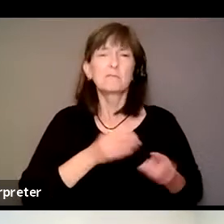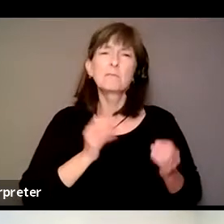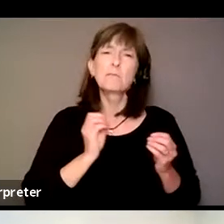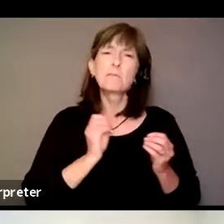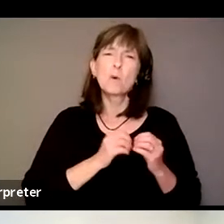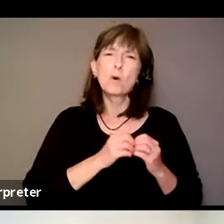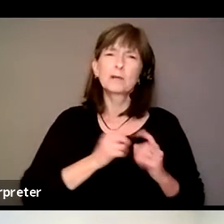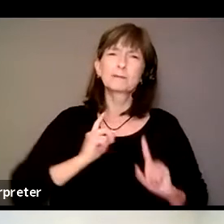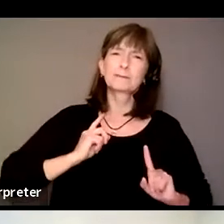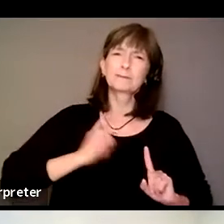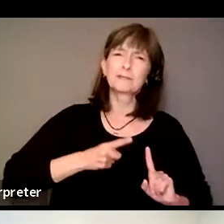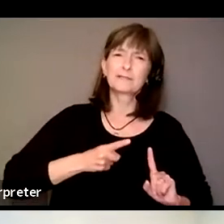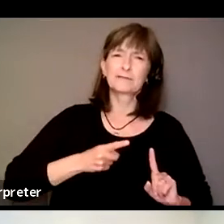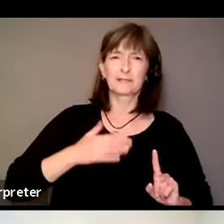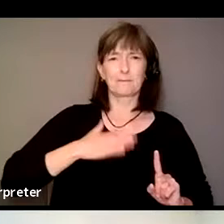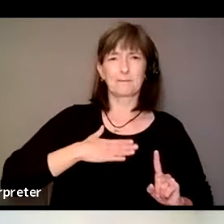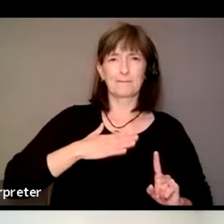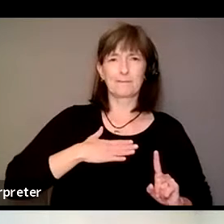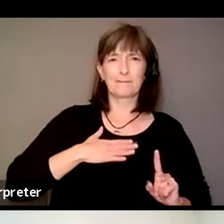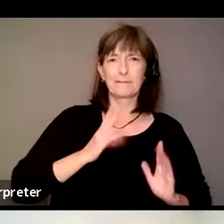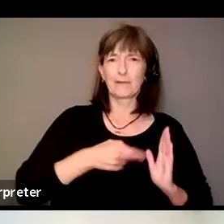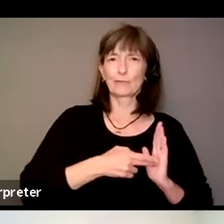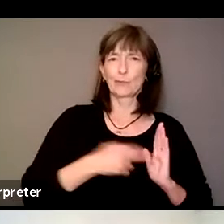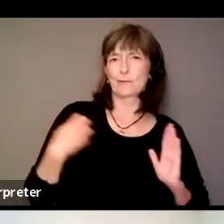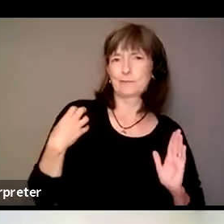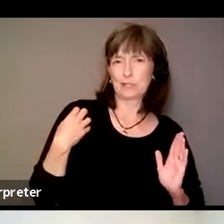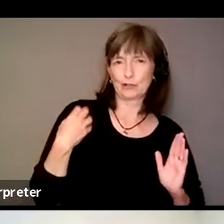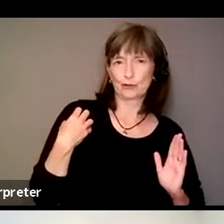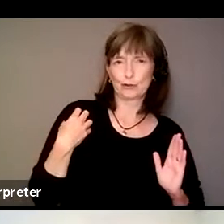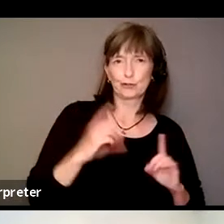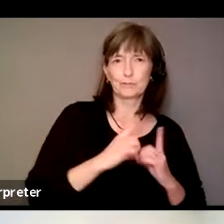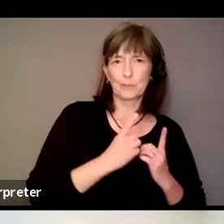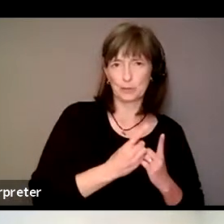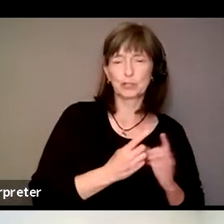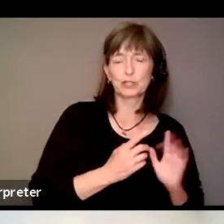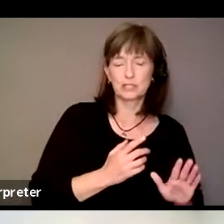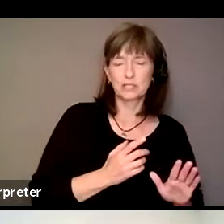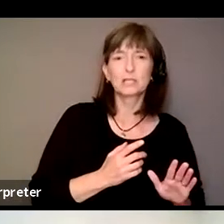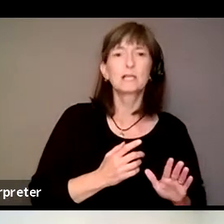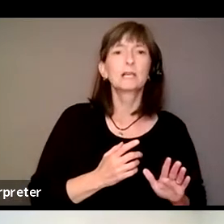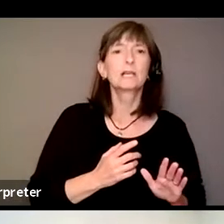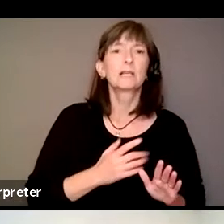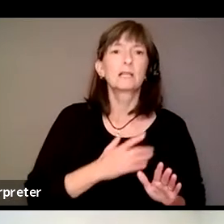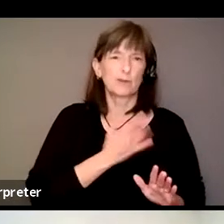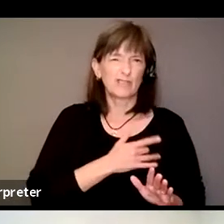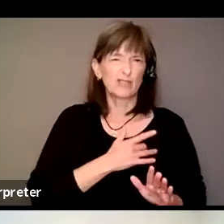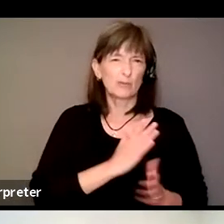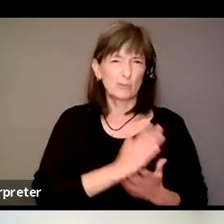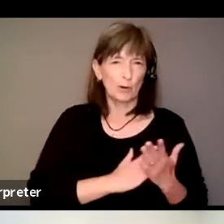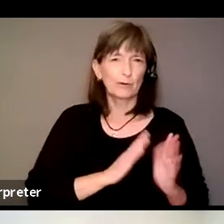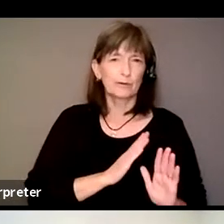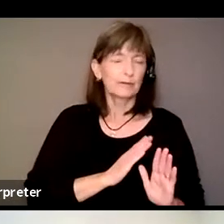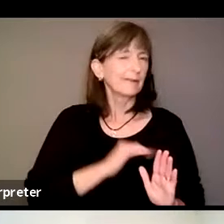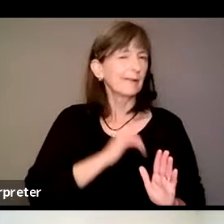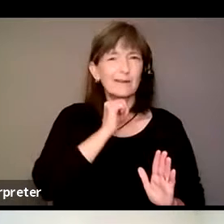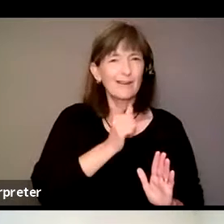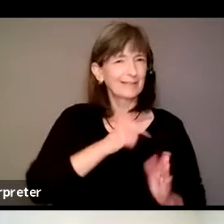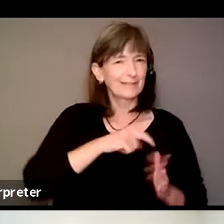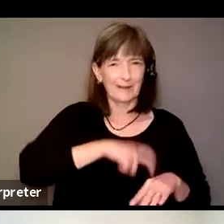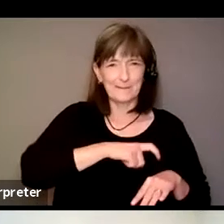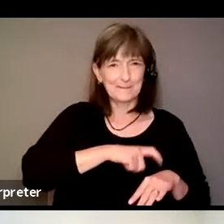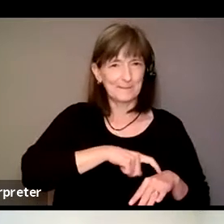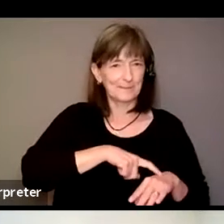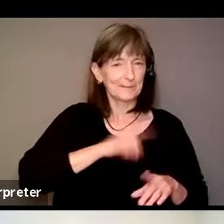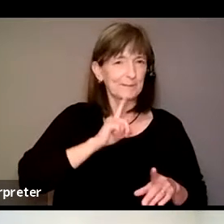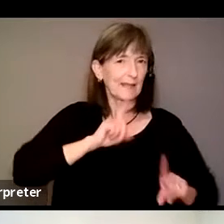to my role in municipal, in the Department of Municipal and Provincial Affairs. We won't get time to address those